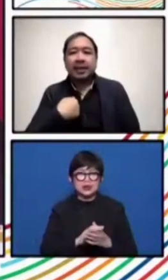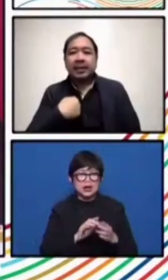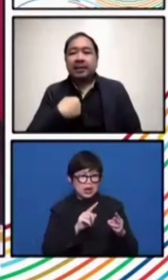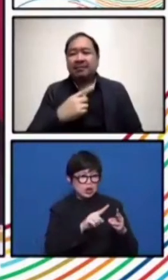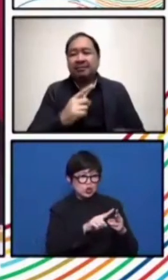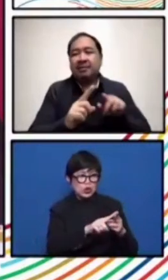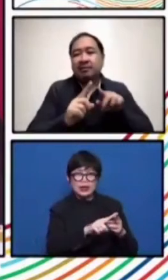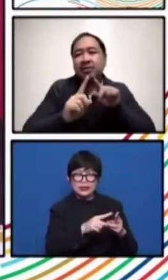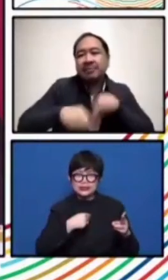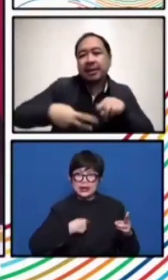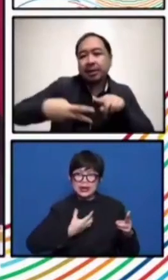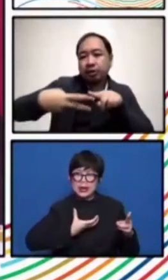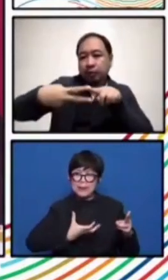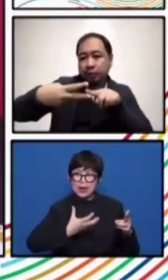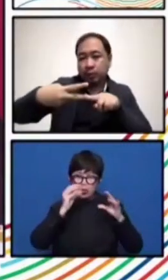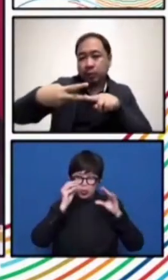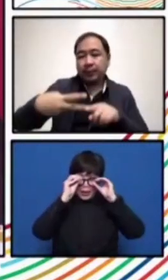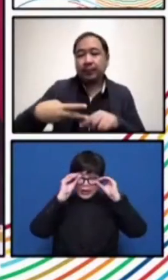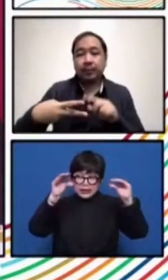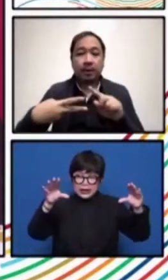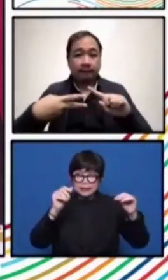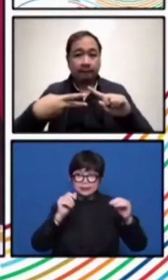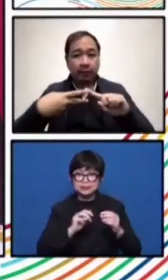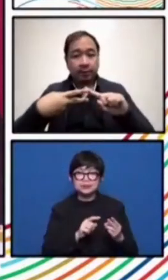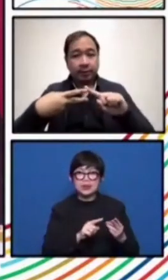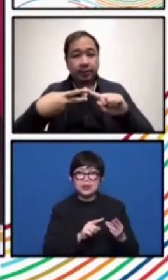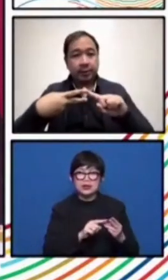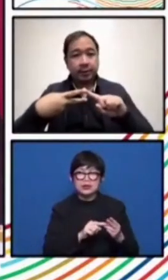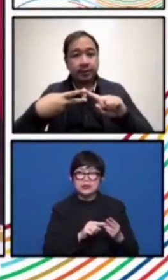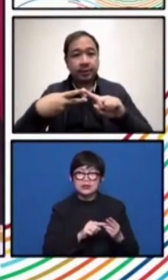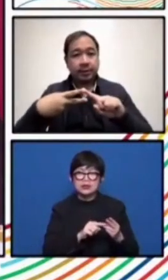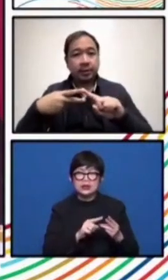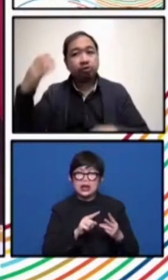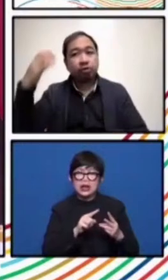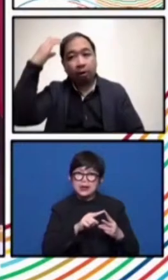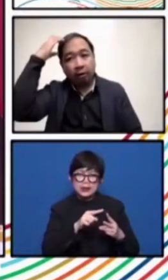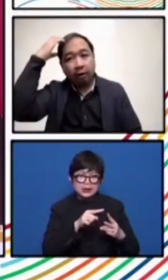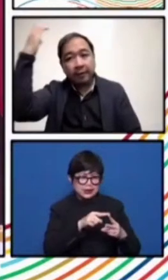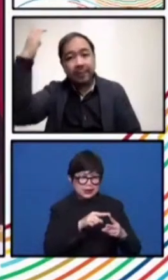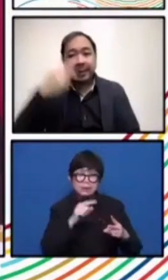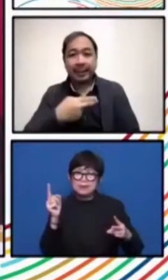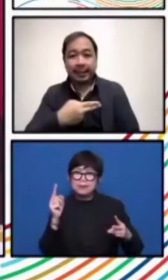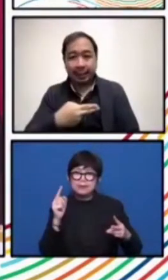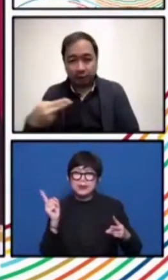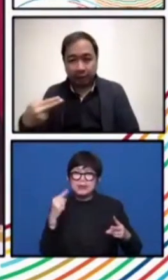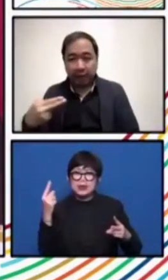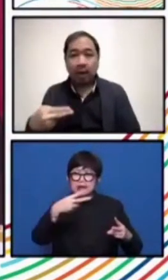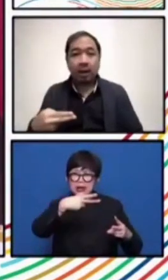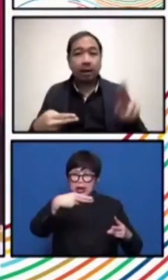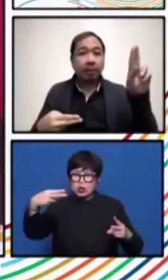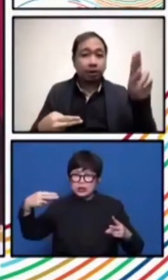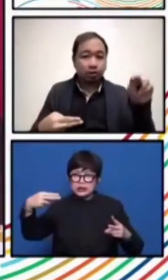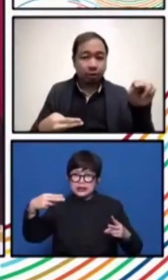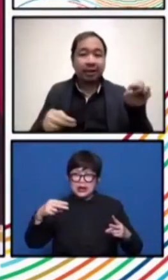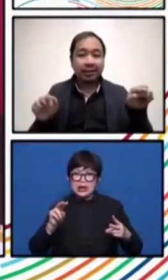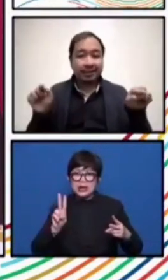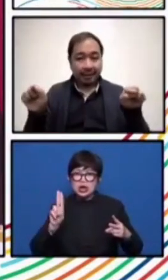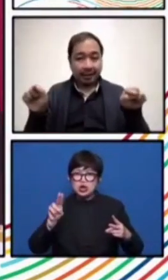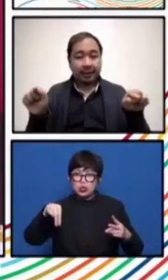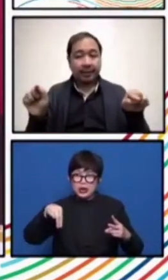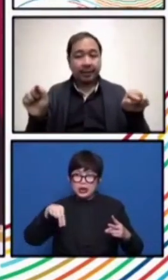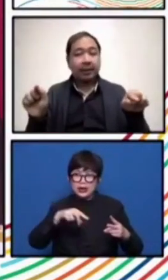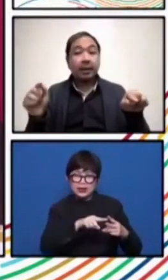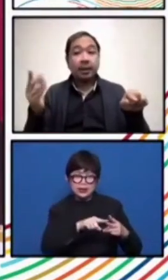with you the first is that between the government of Indonesia and the United Nations we have a